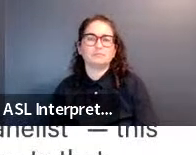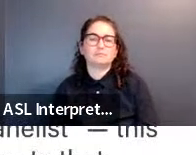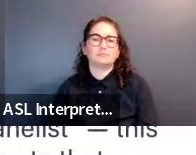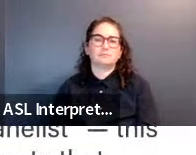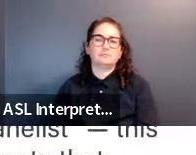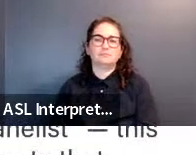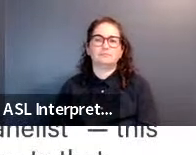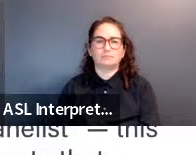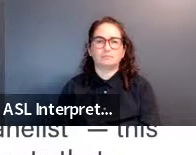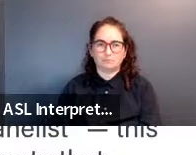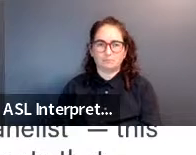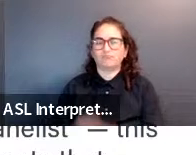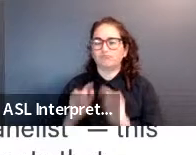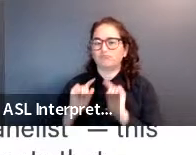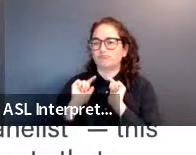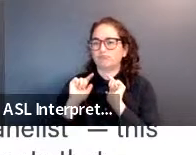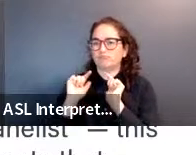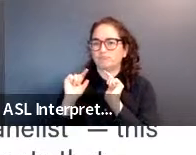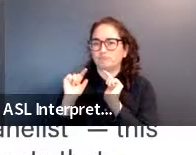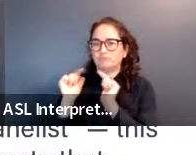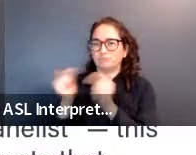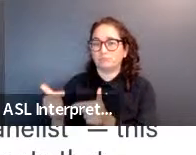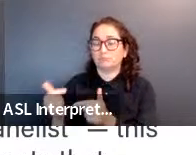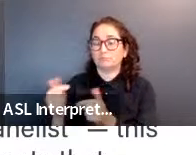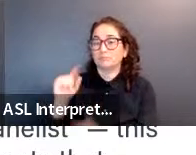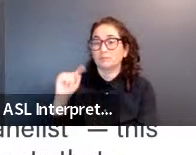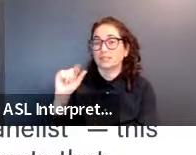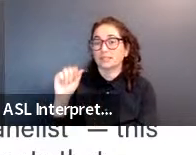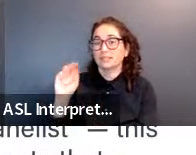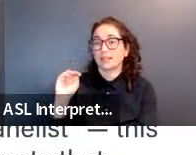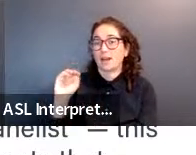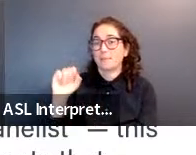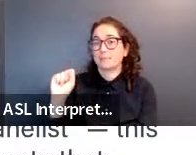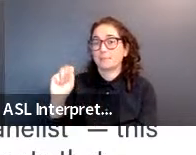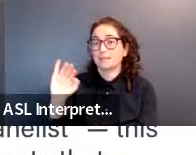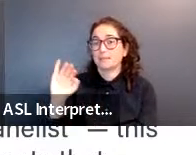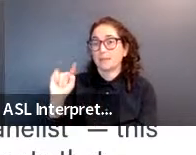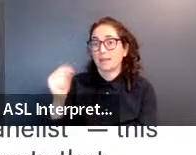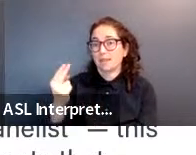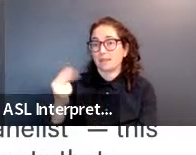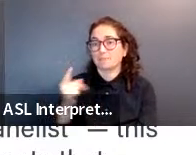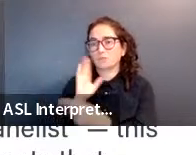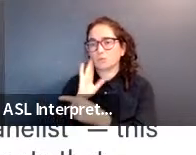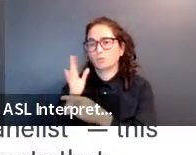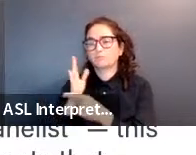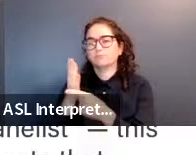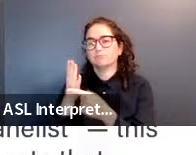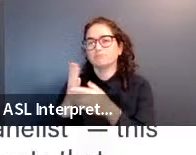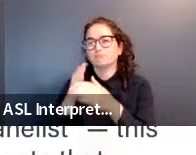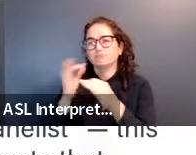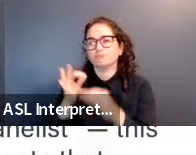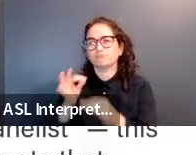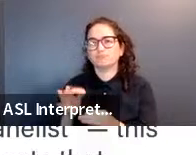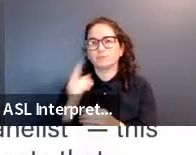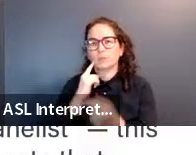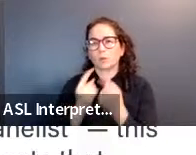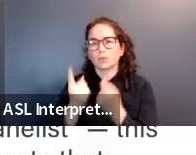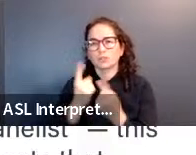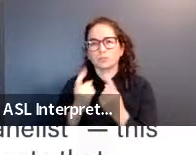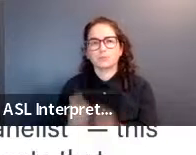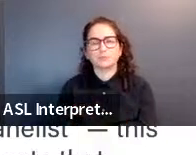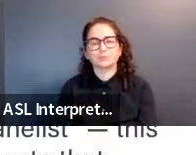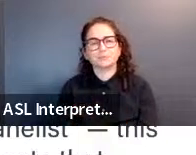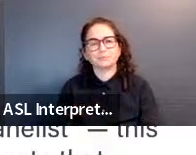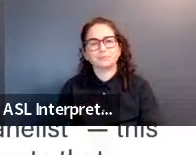Okay, I'm going to hand it over to my colleague, Tom Smith, who will kind of run down the run of show for the question and